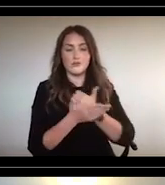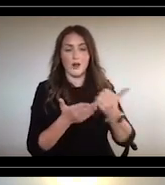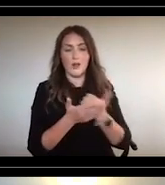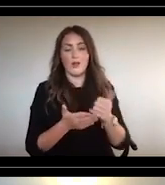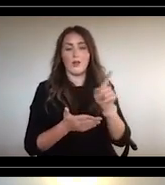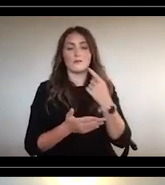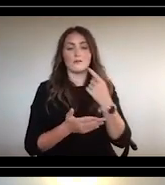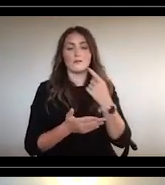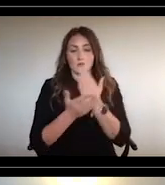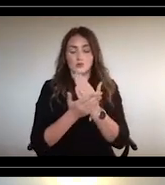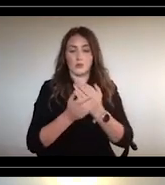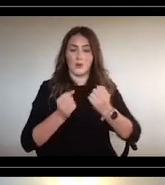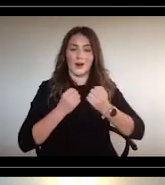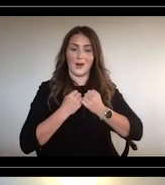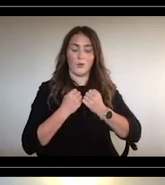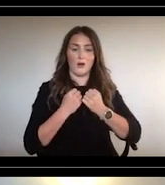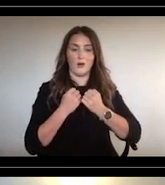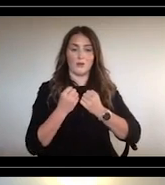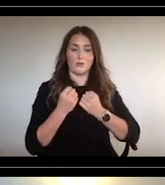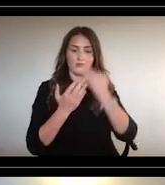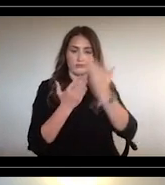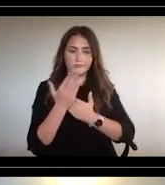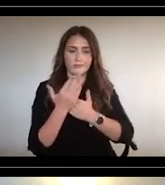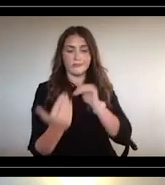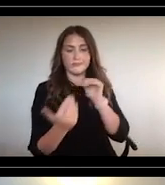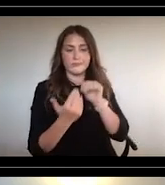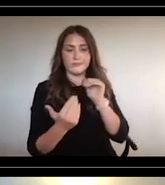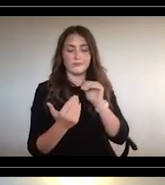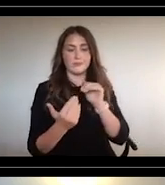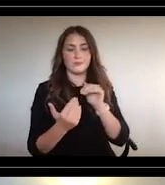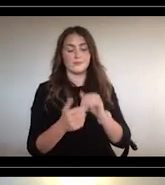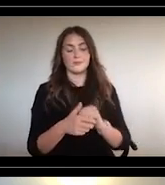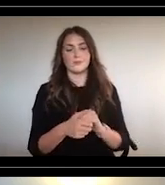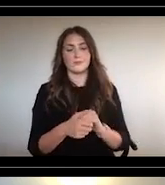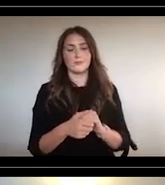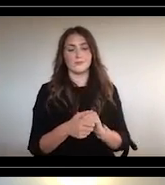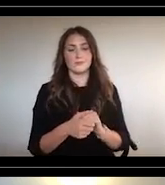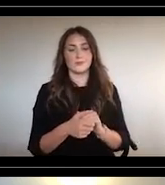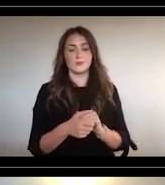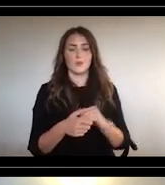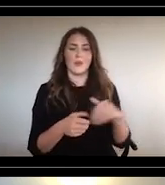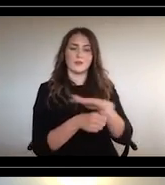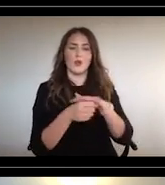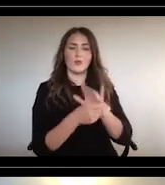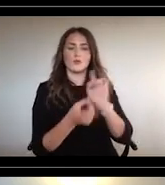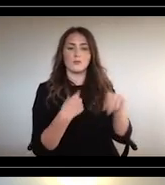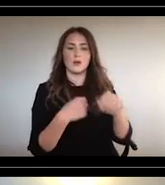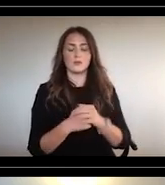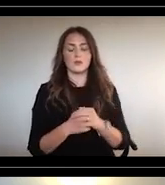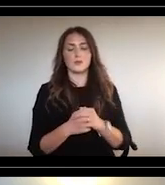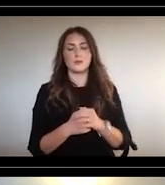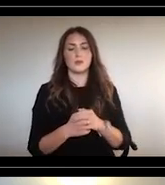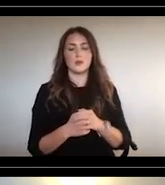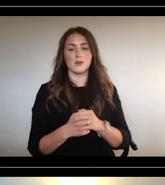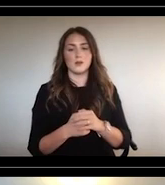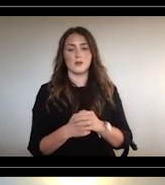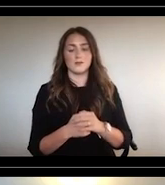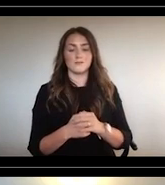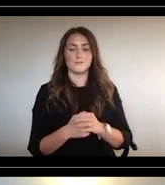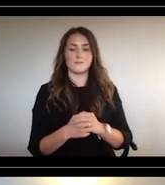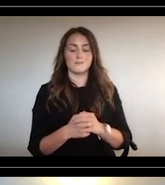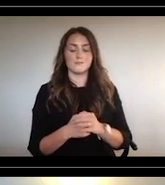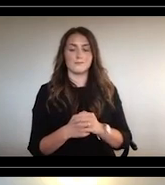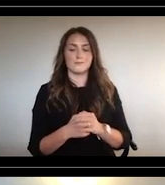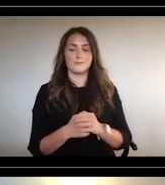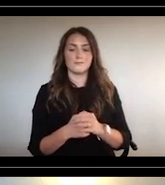land. That's the sort of local response to that. And then across the scheme as a whole, across the route, we're providing an